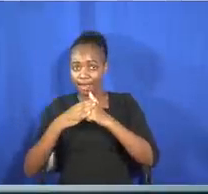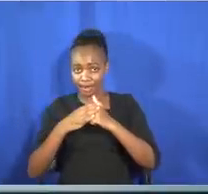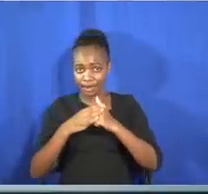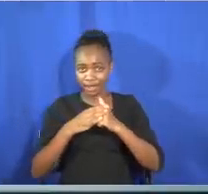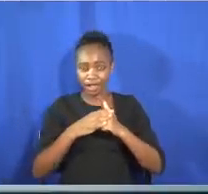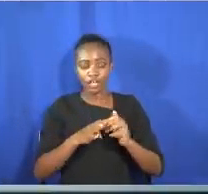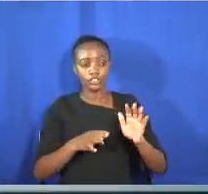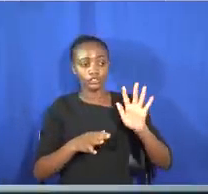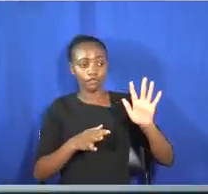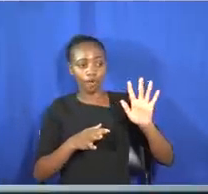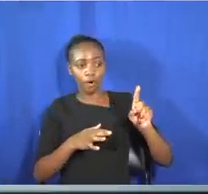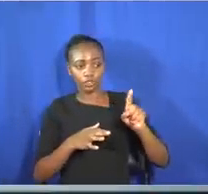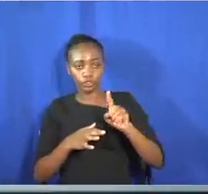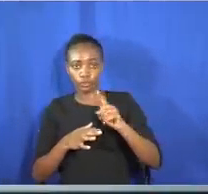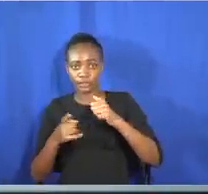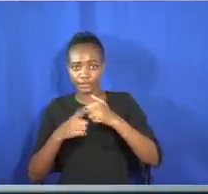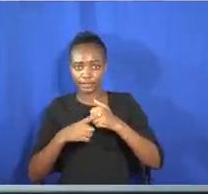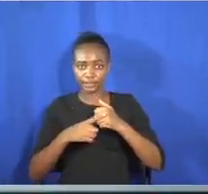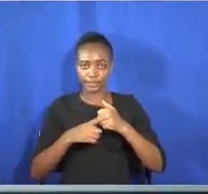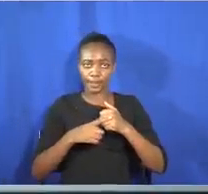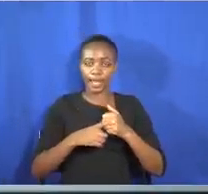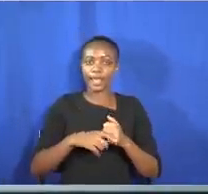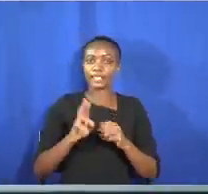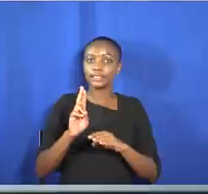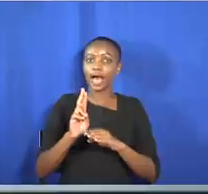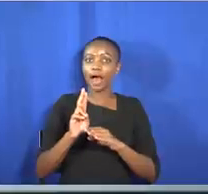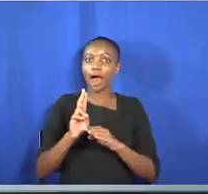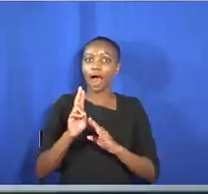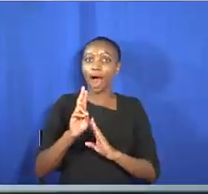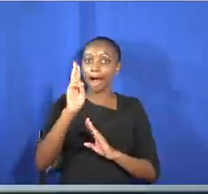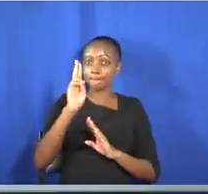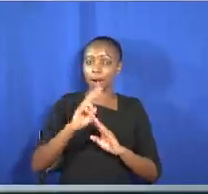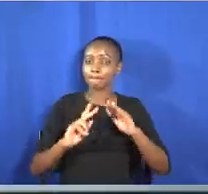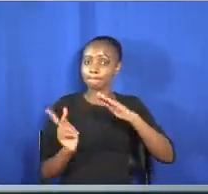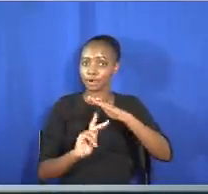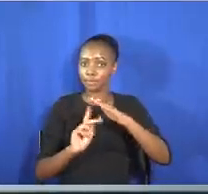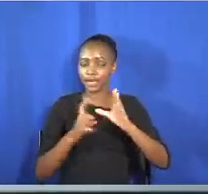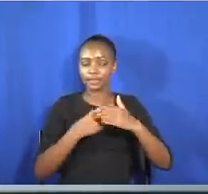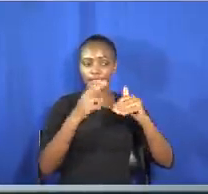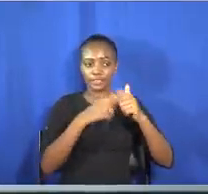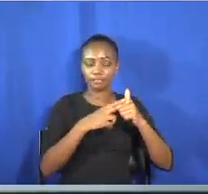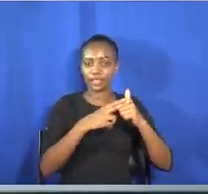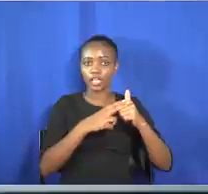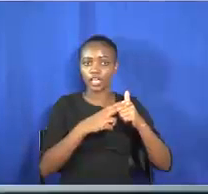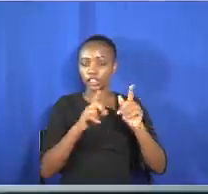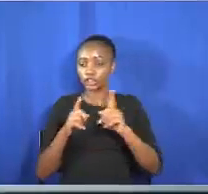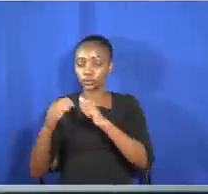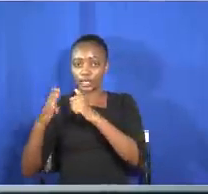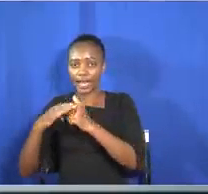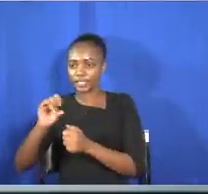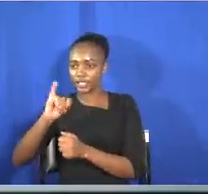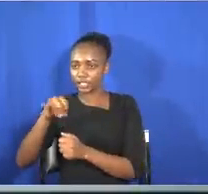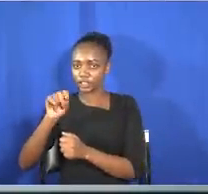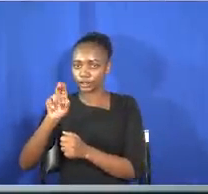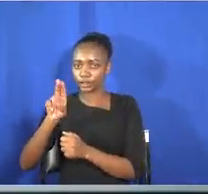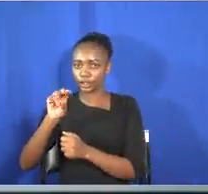grade 9. So grade 4 to 6 is the upper primary. Grade 7 to 9 is